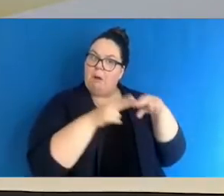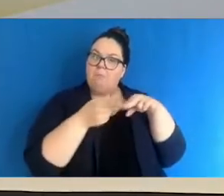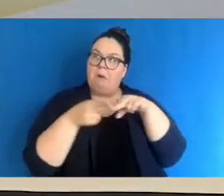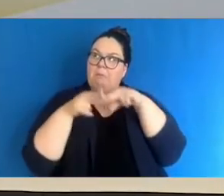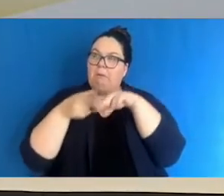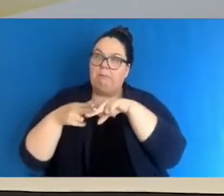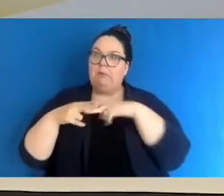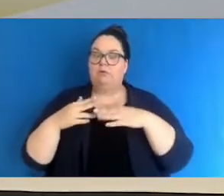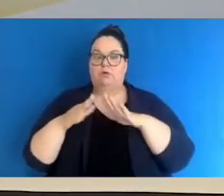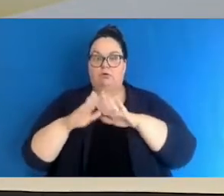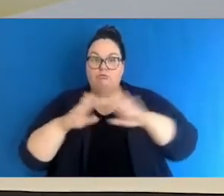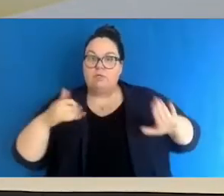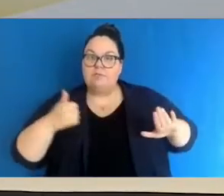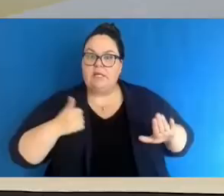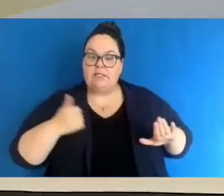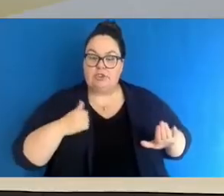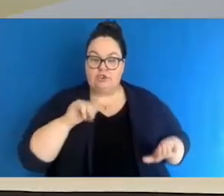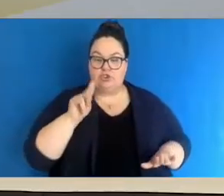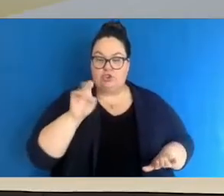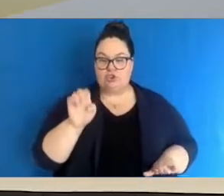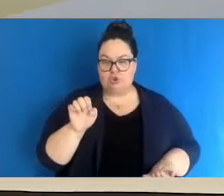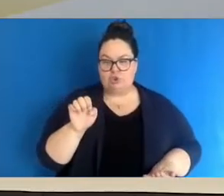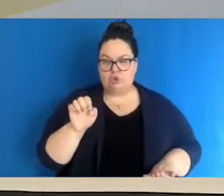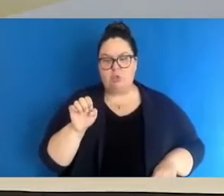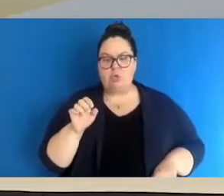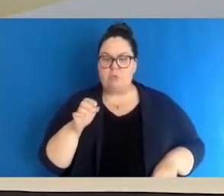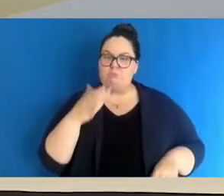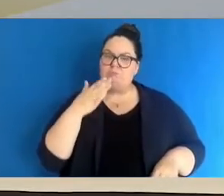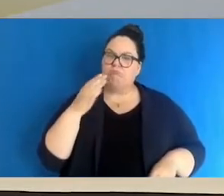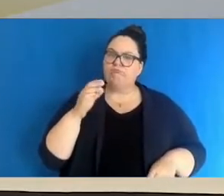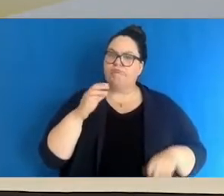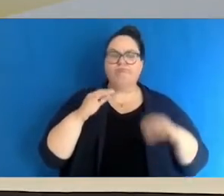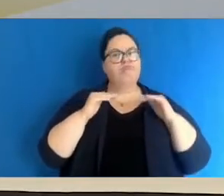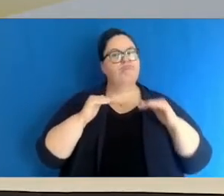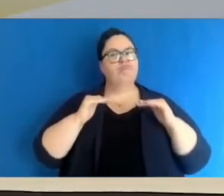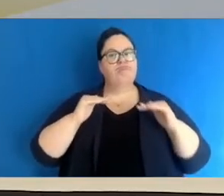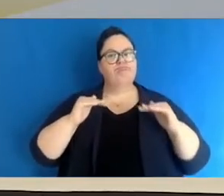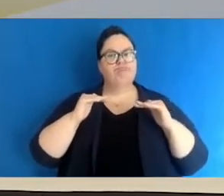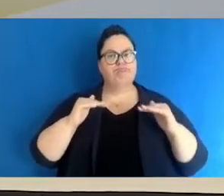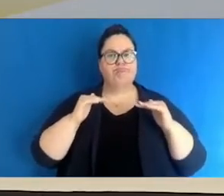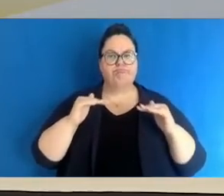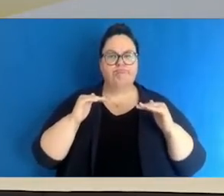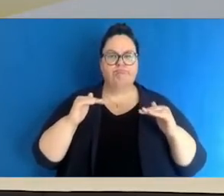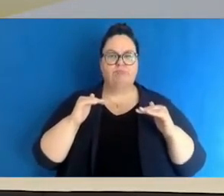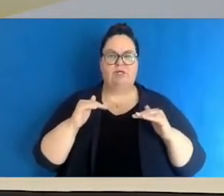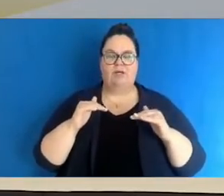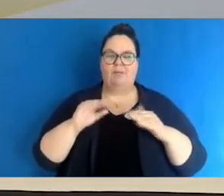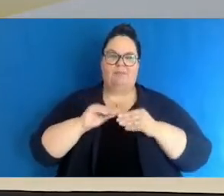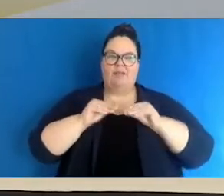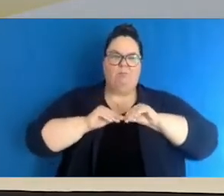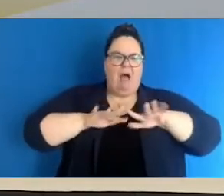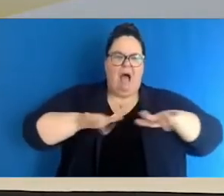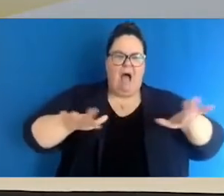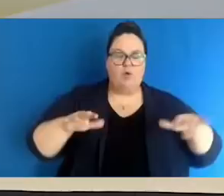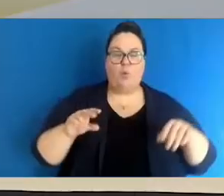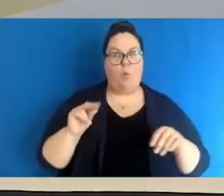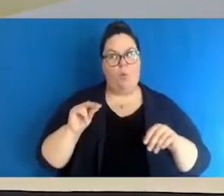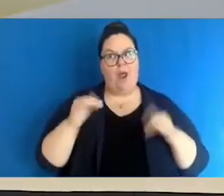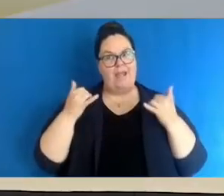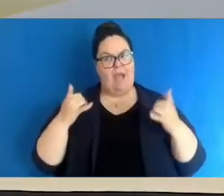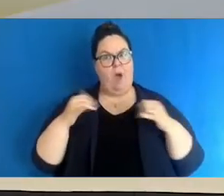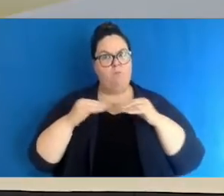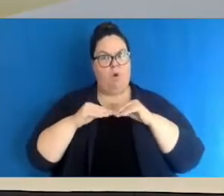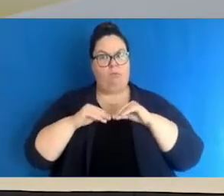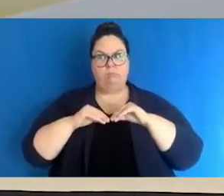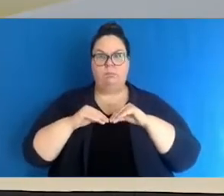Nationally, in June, the rate of new cases was consistent with what we would call a low incidence of disease, but now we are experiencing